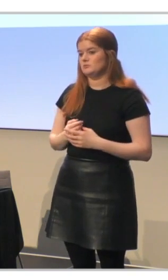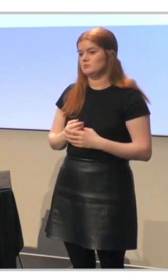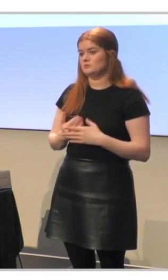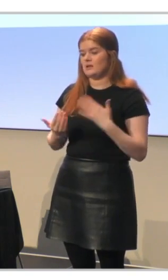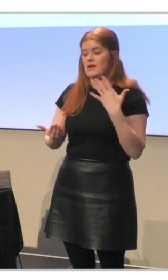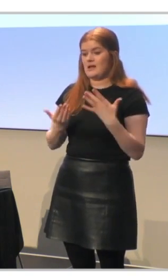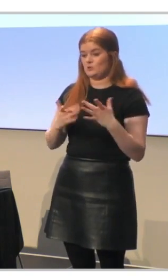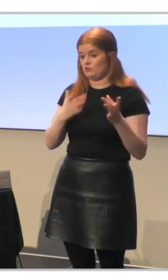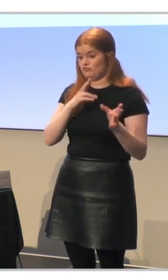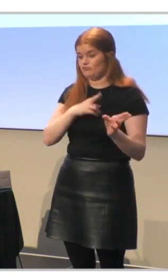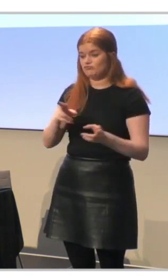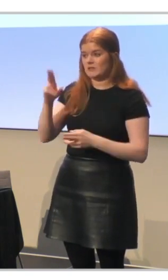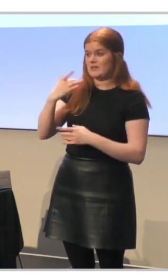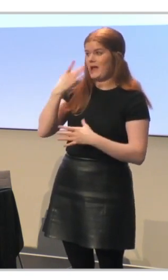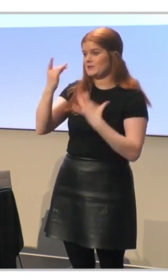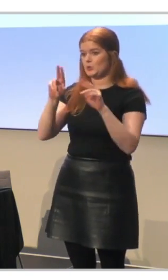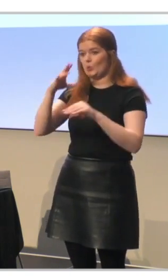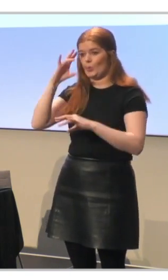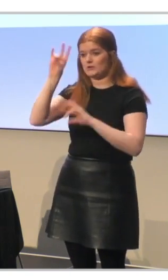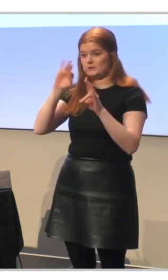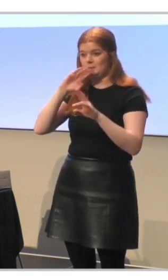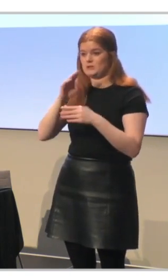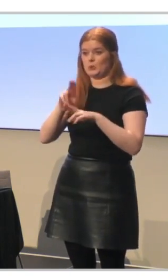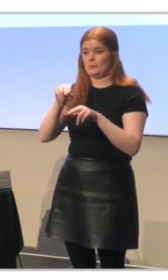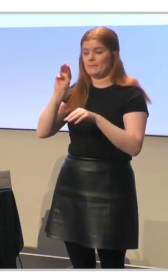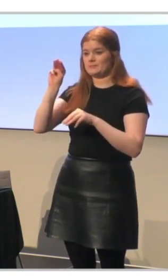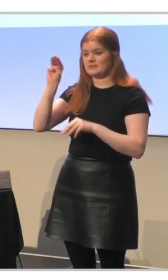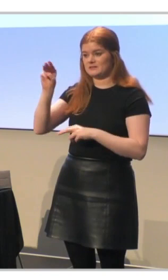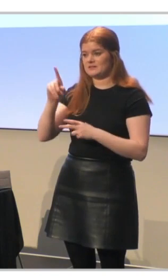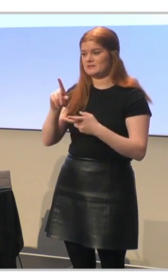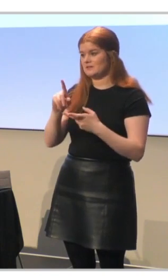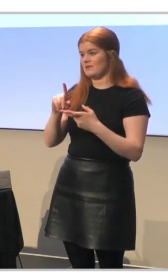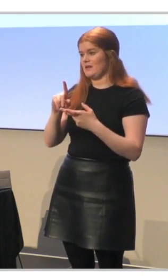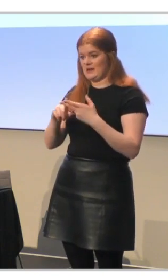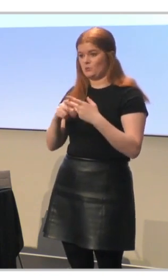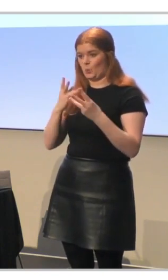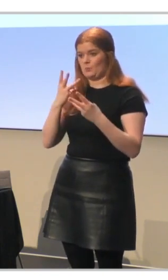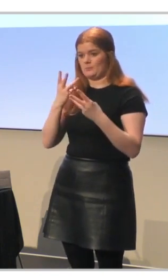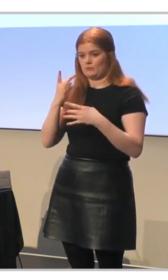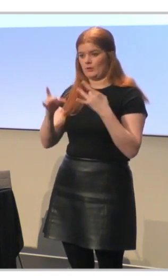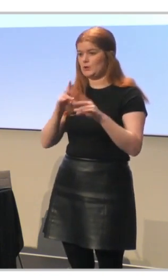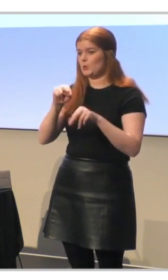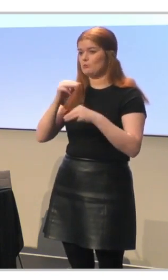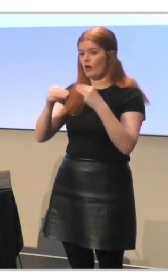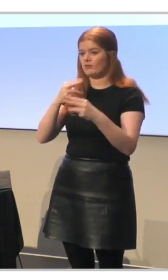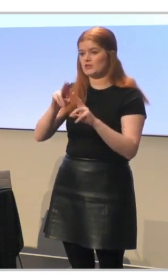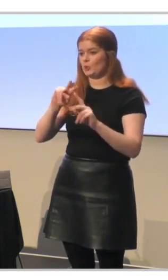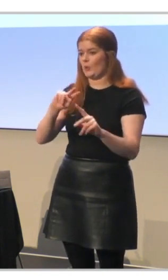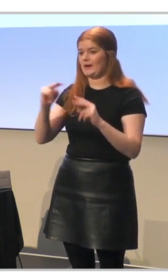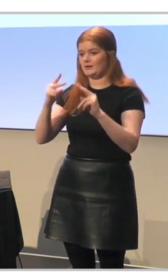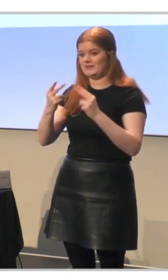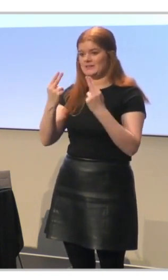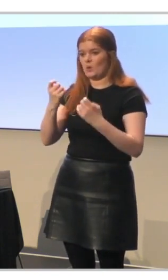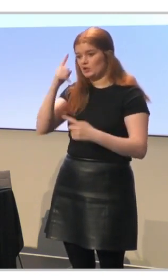new questions, new possibilities, to regard old problems from a new angle requires creative